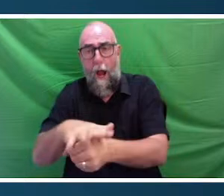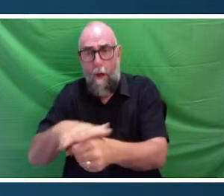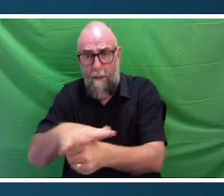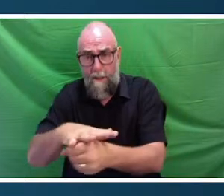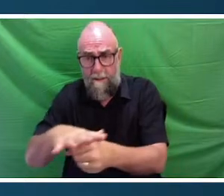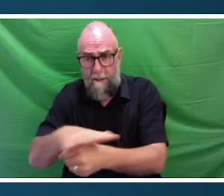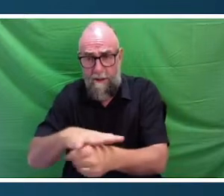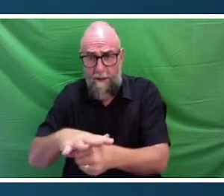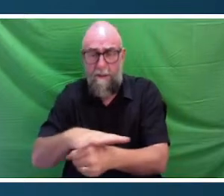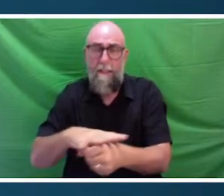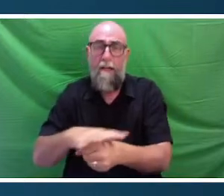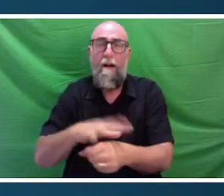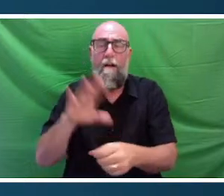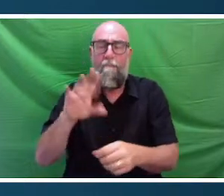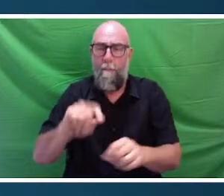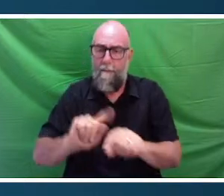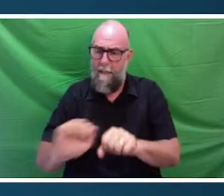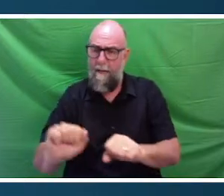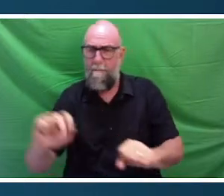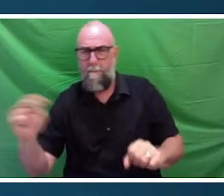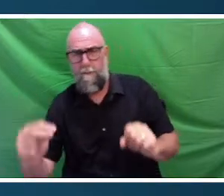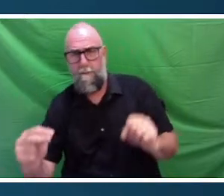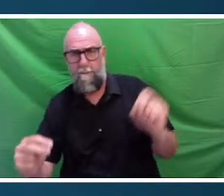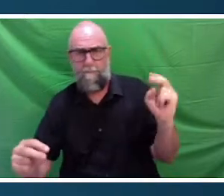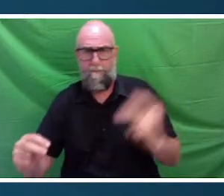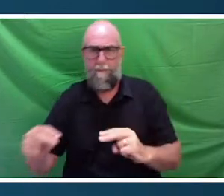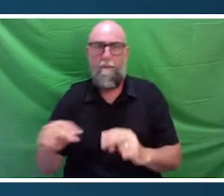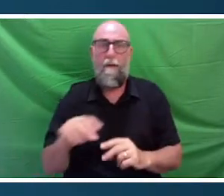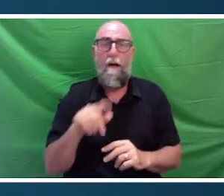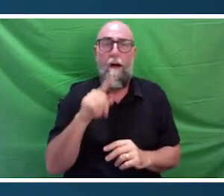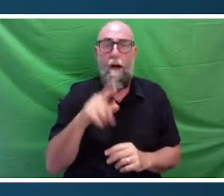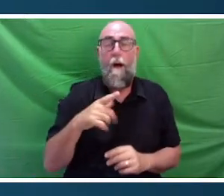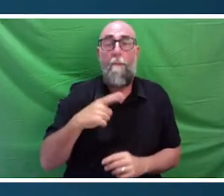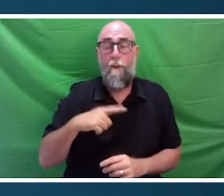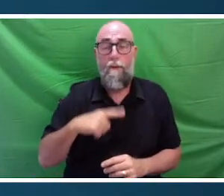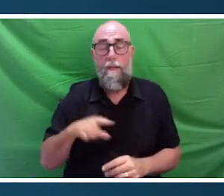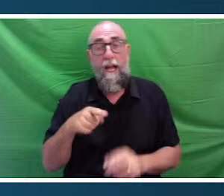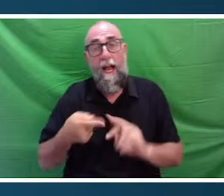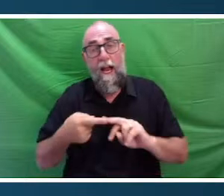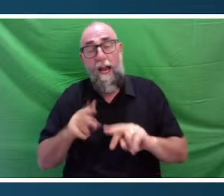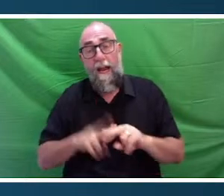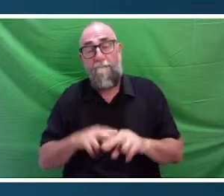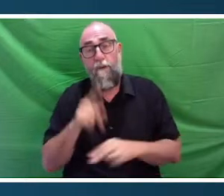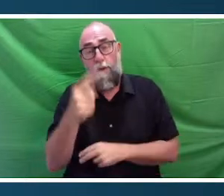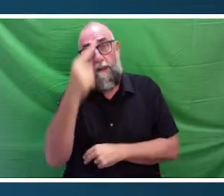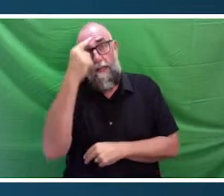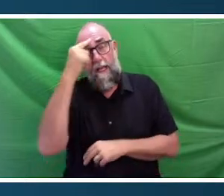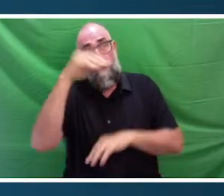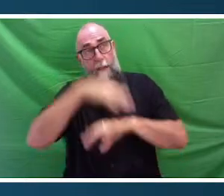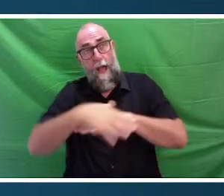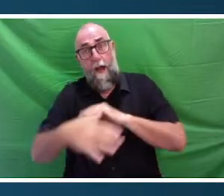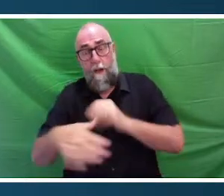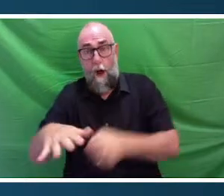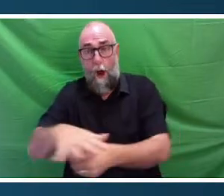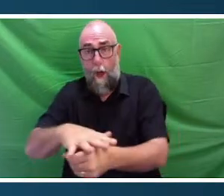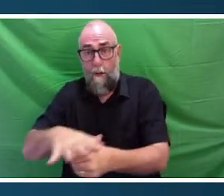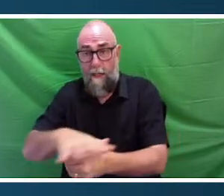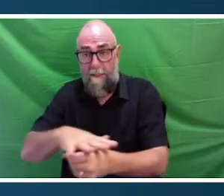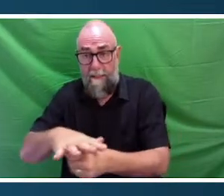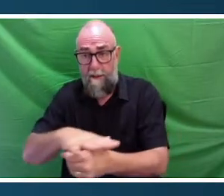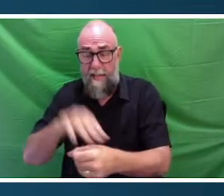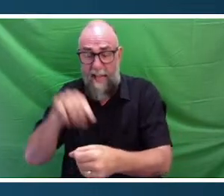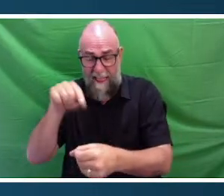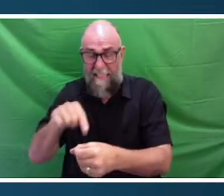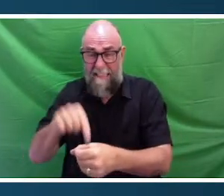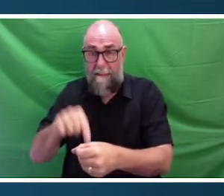perspective, a process perspective. At the end of the day, localization is about us humans and recognizing that we have this need